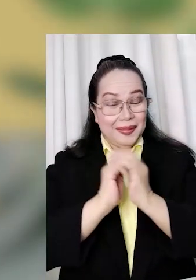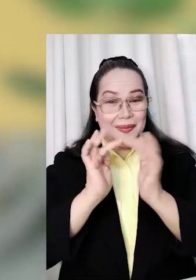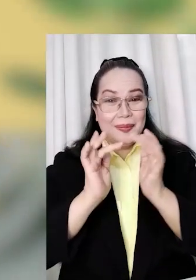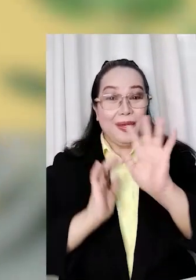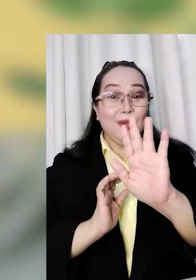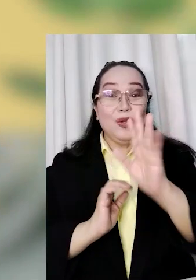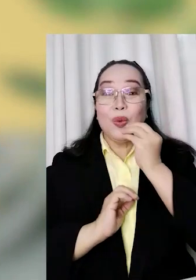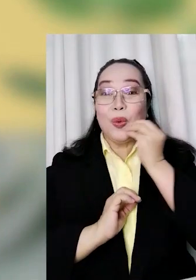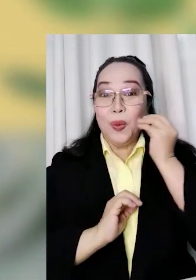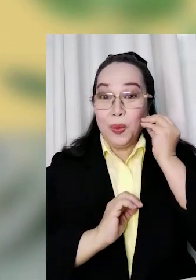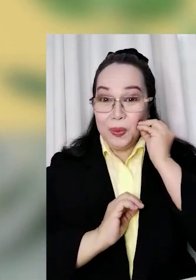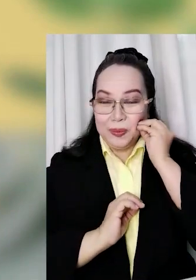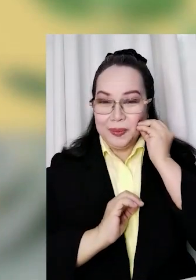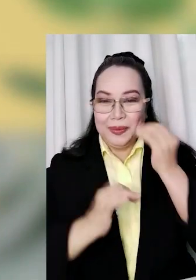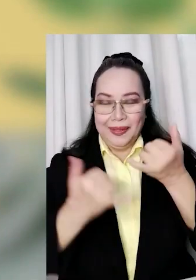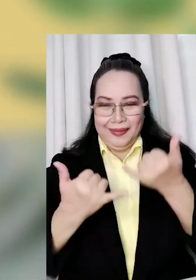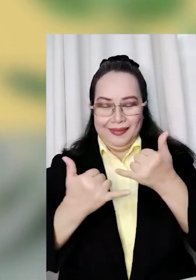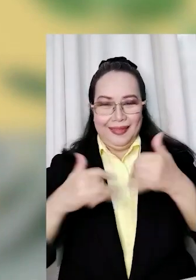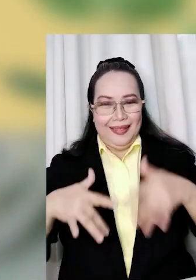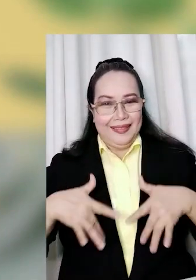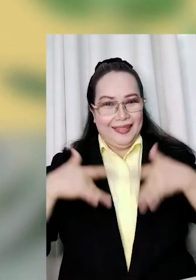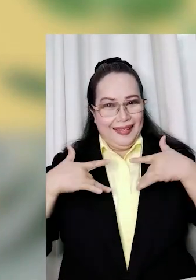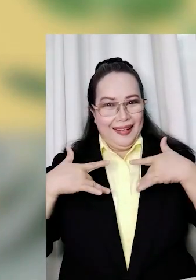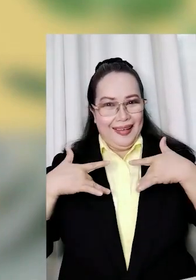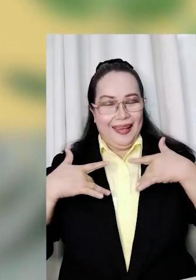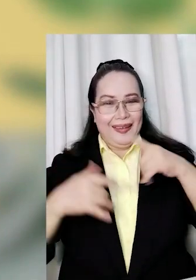at home. This is